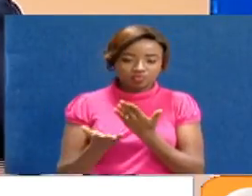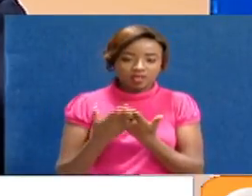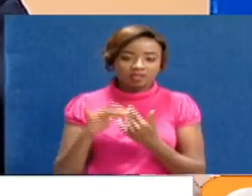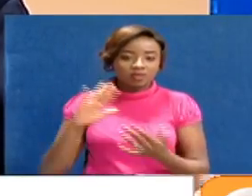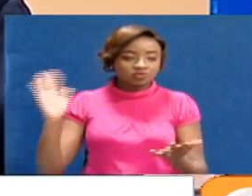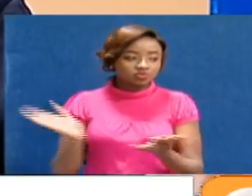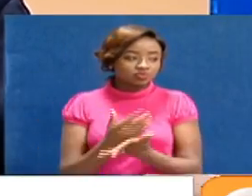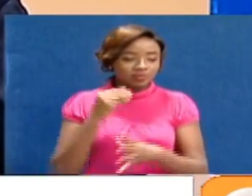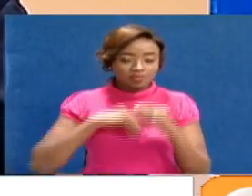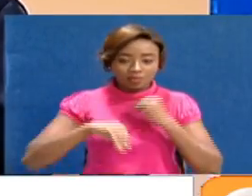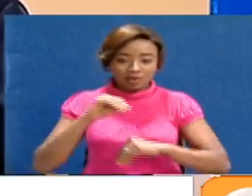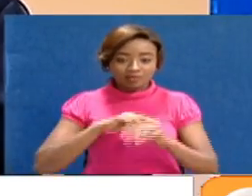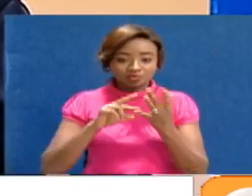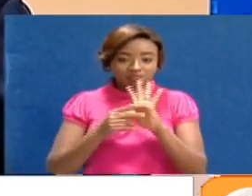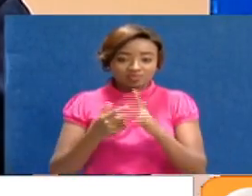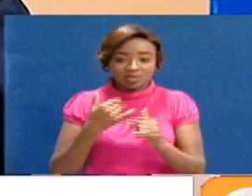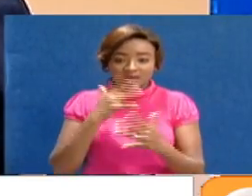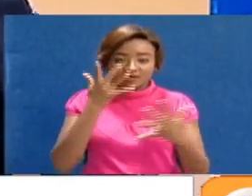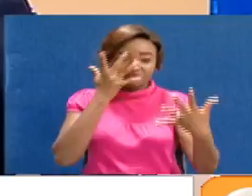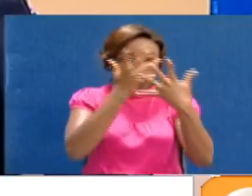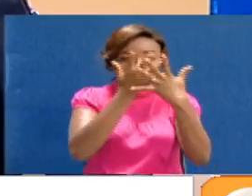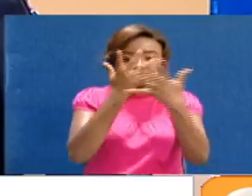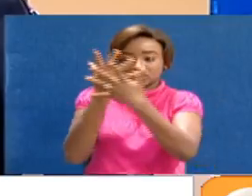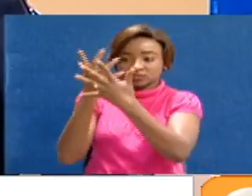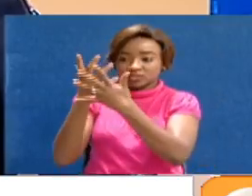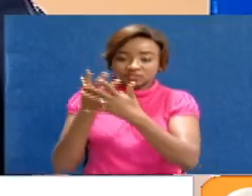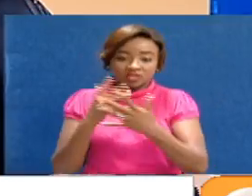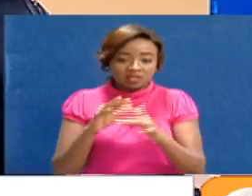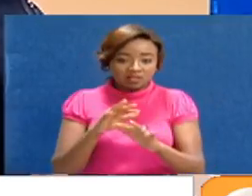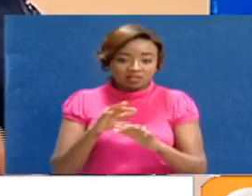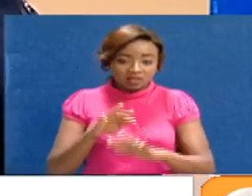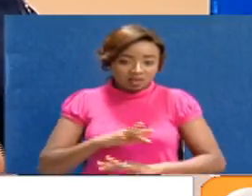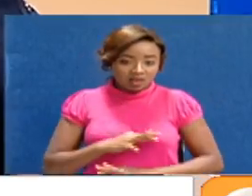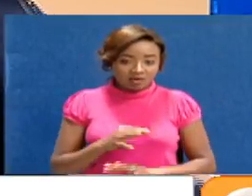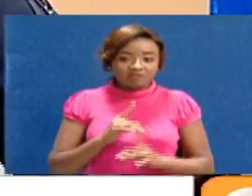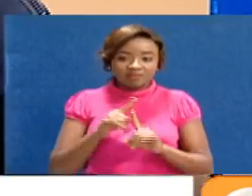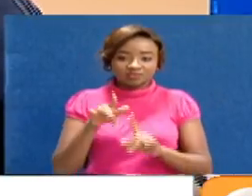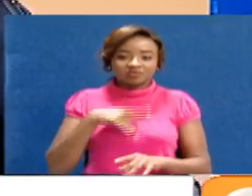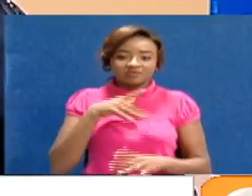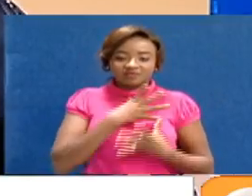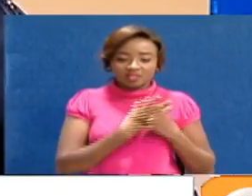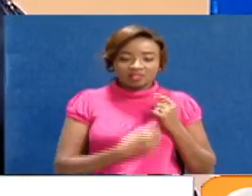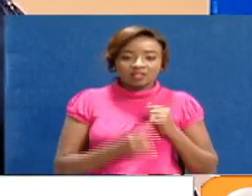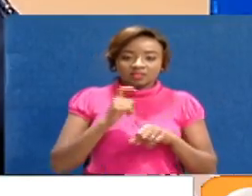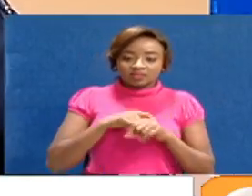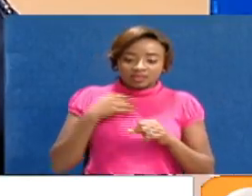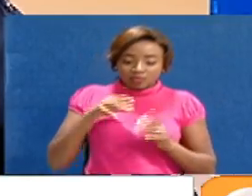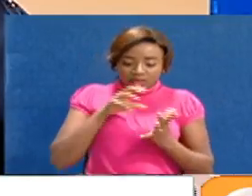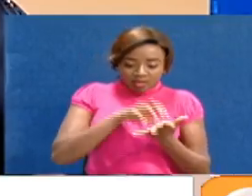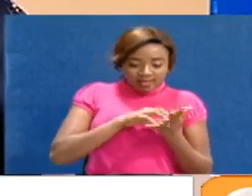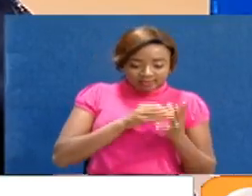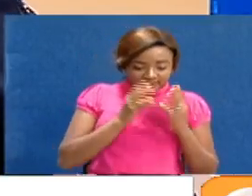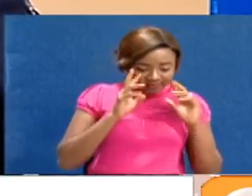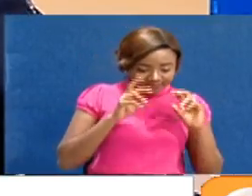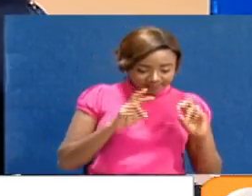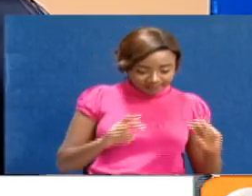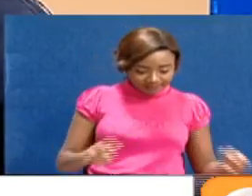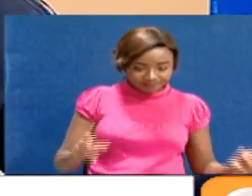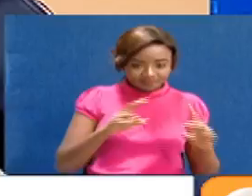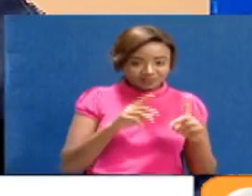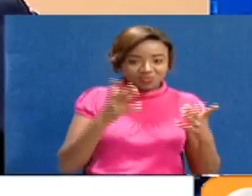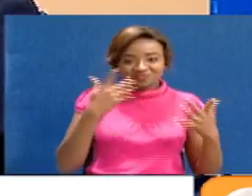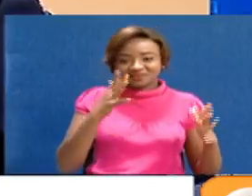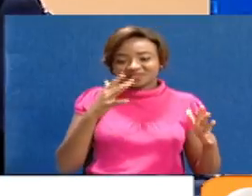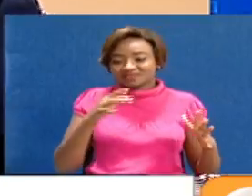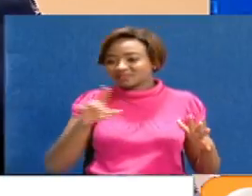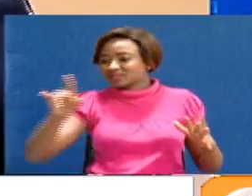We wouldn't have big enough jails to accommodate everybody. We also feel bad when we are working on this scam. Even before we finish,